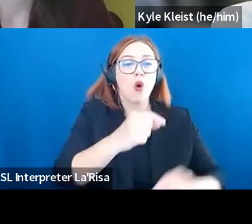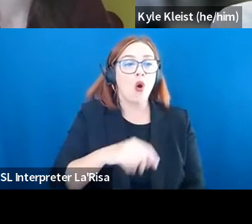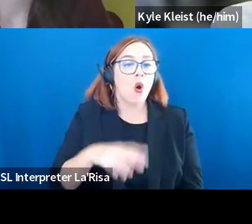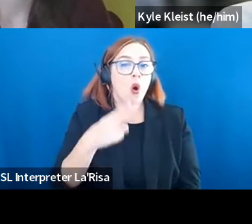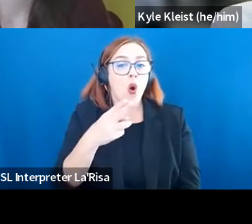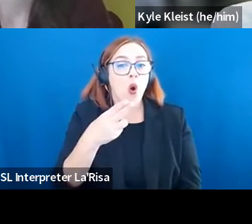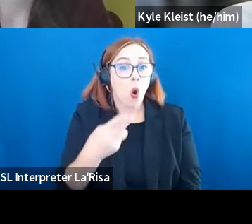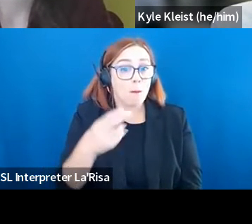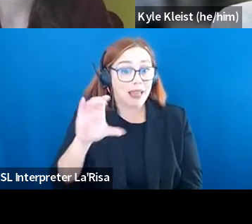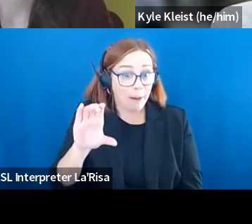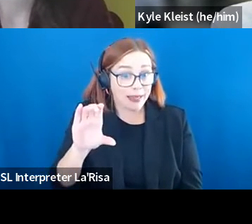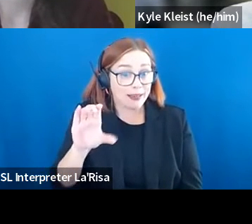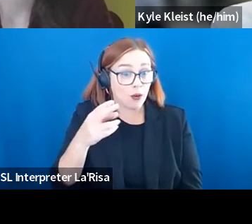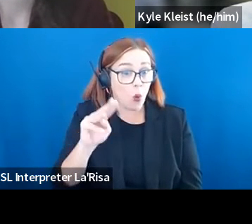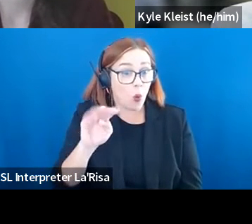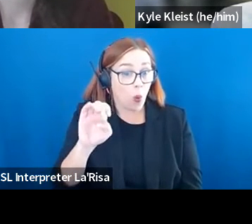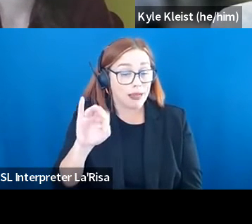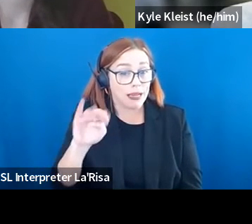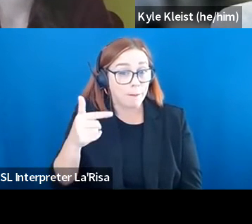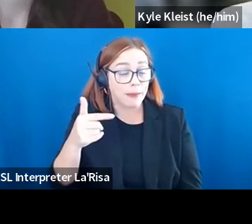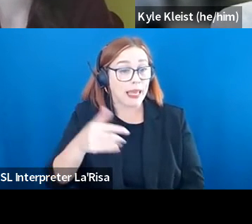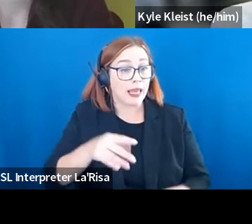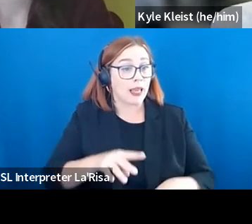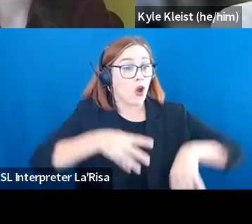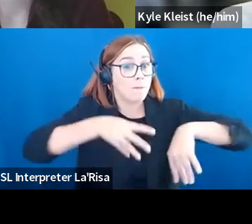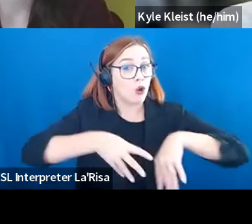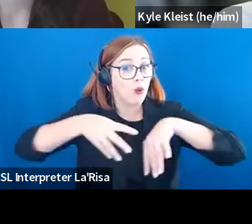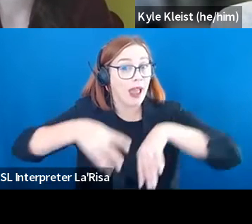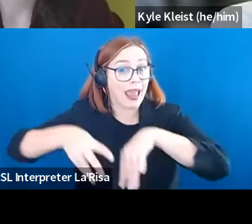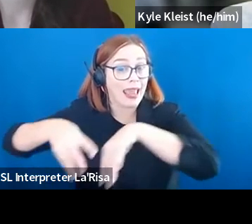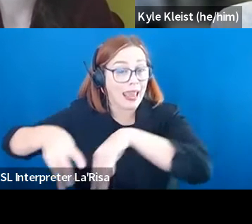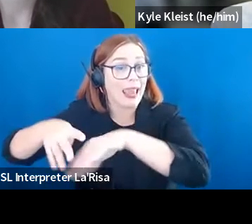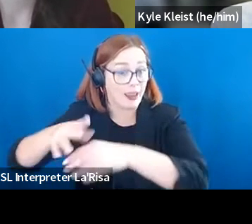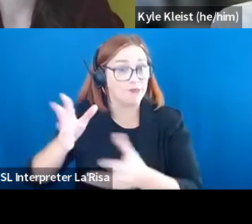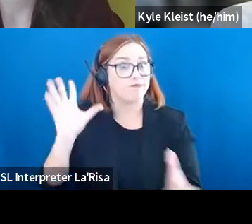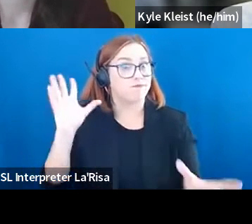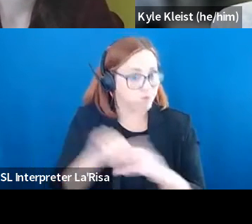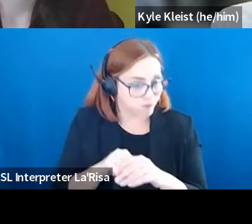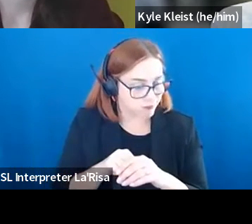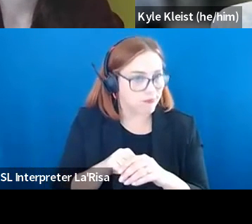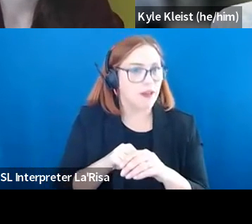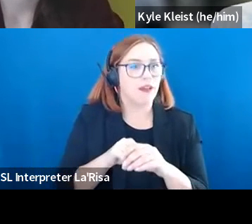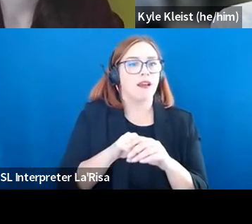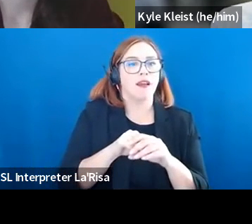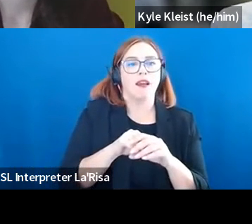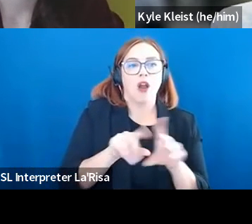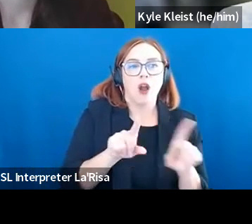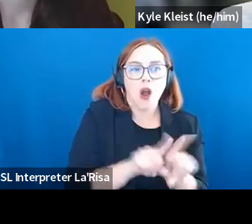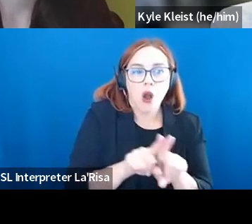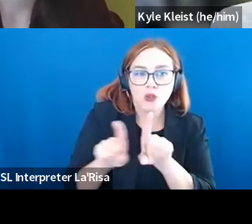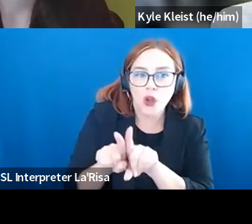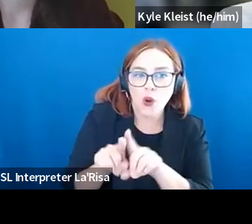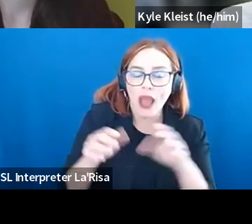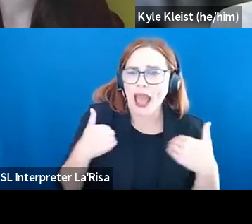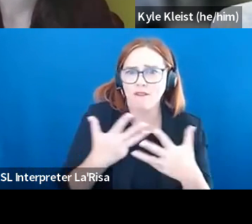flatbed truck as it went down the street. But then we had a day where we had miles of cars just coming through, and we needed